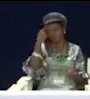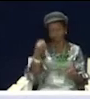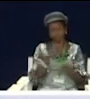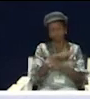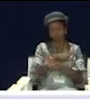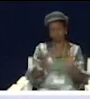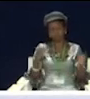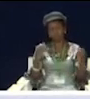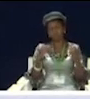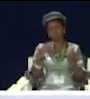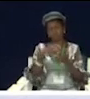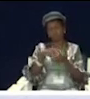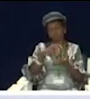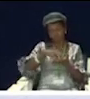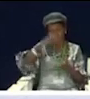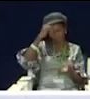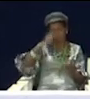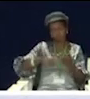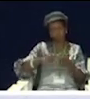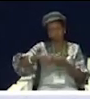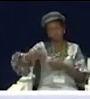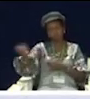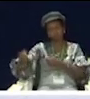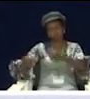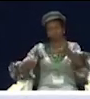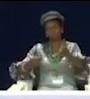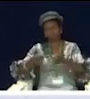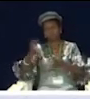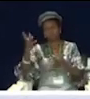not learned to scatter.